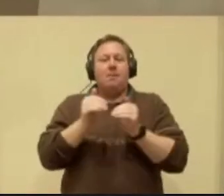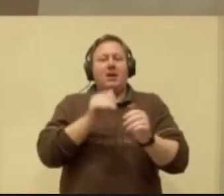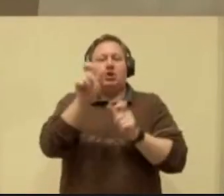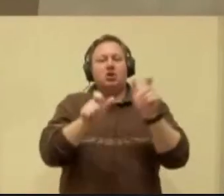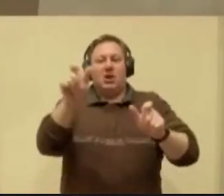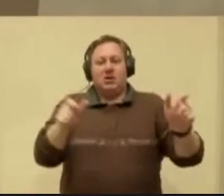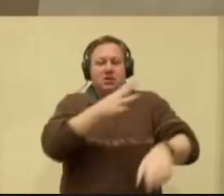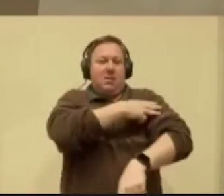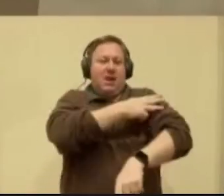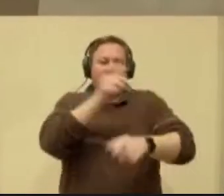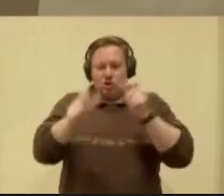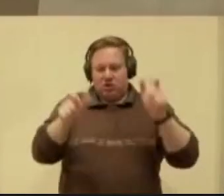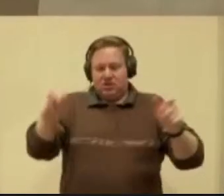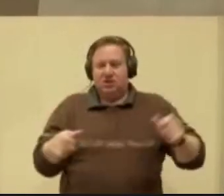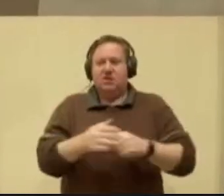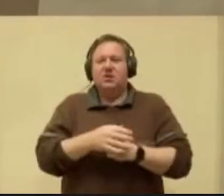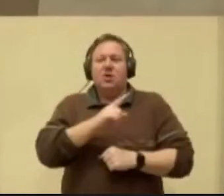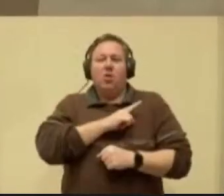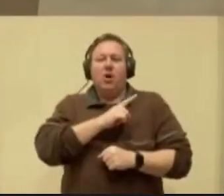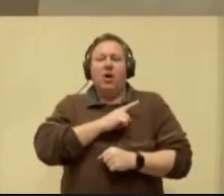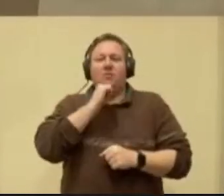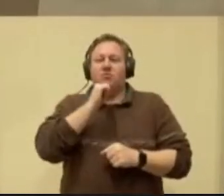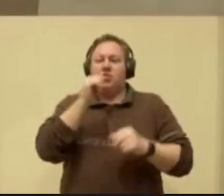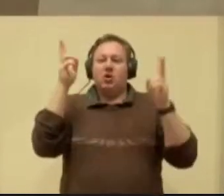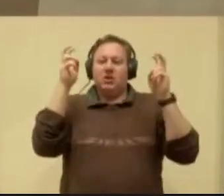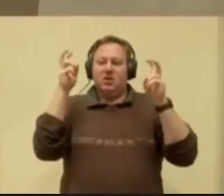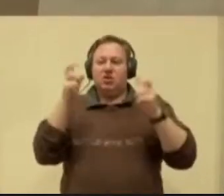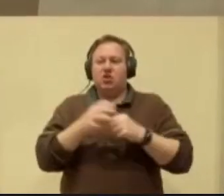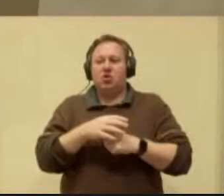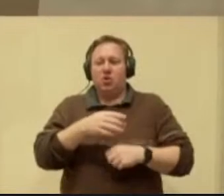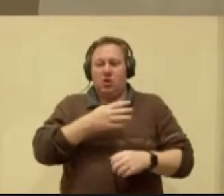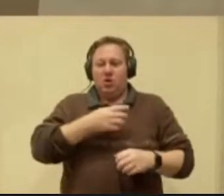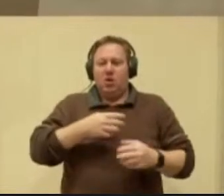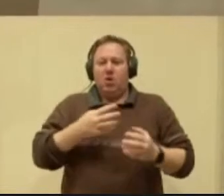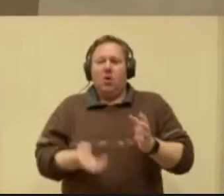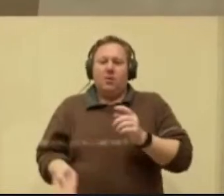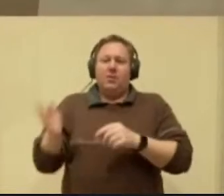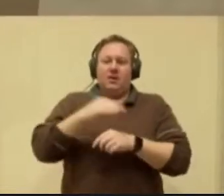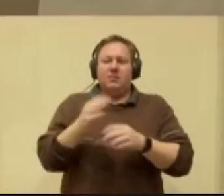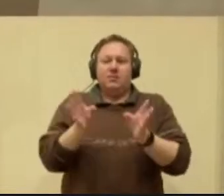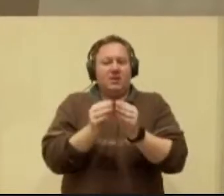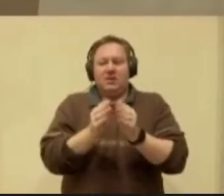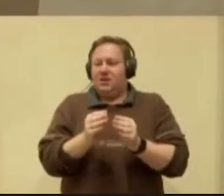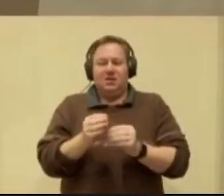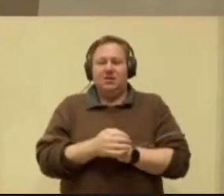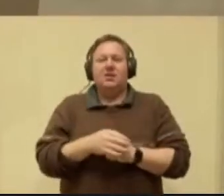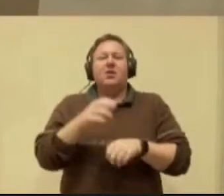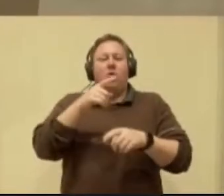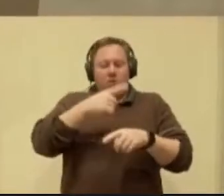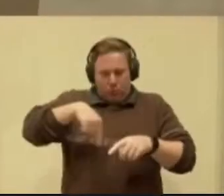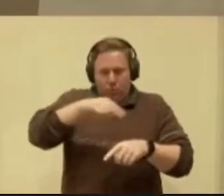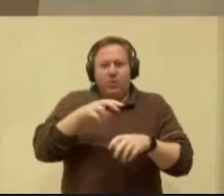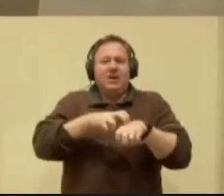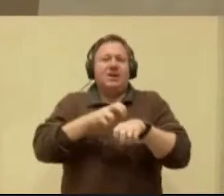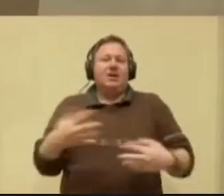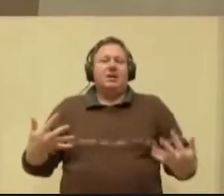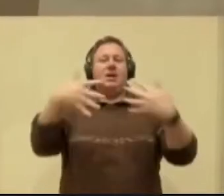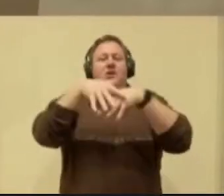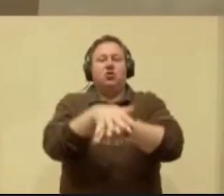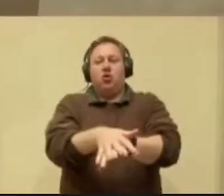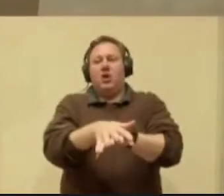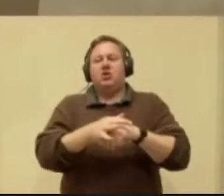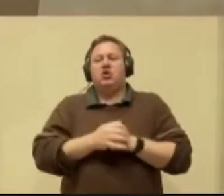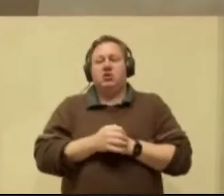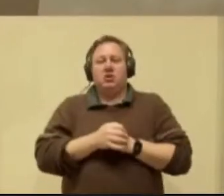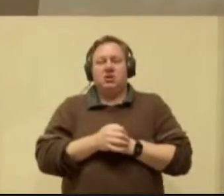become an issue about the visa meeting but it must be an issue i have to integrate it will assist us